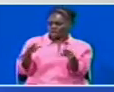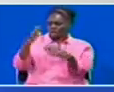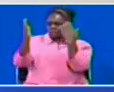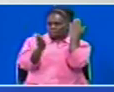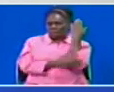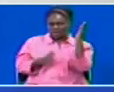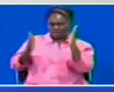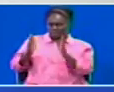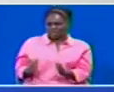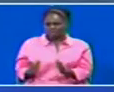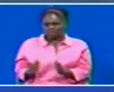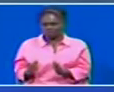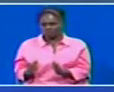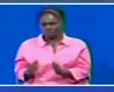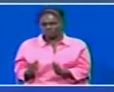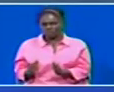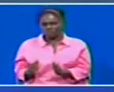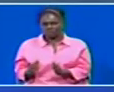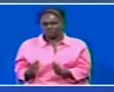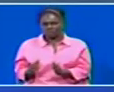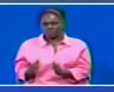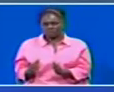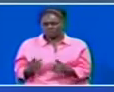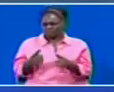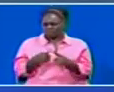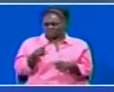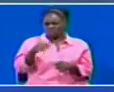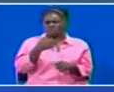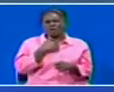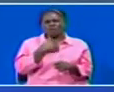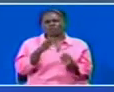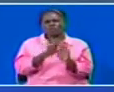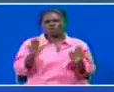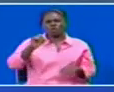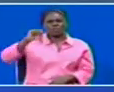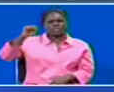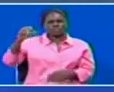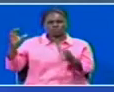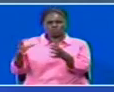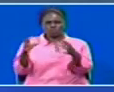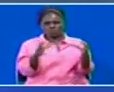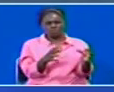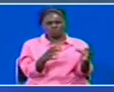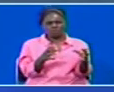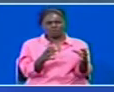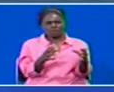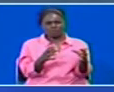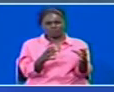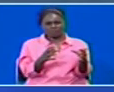you are a fascist. Yes, but you say, you know, but it was interesting in that paper that you said that no political party, and I think many Kenyans would